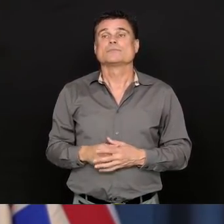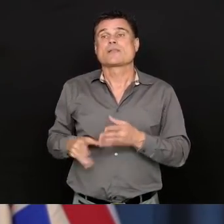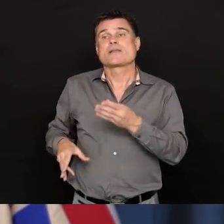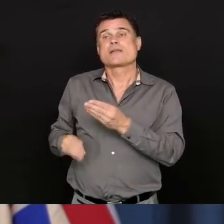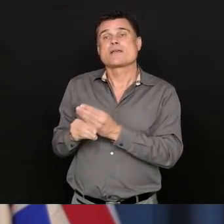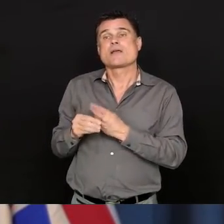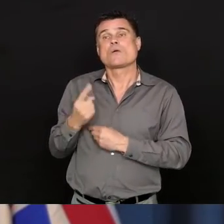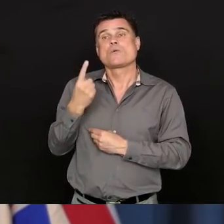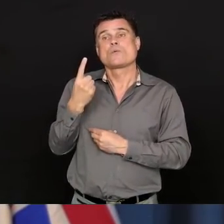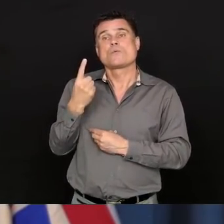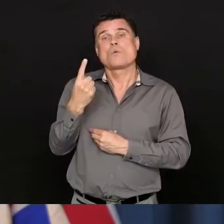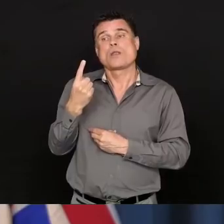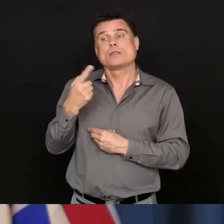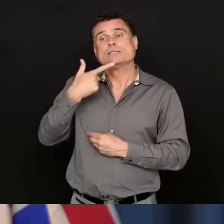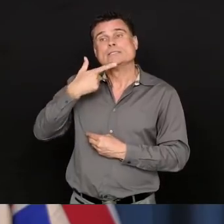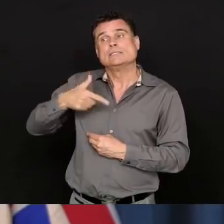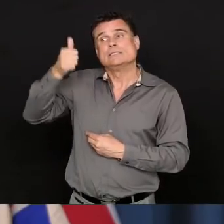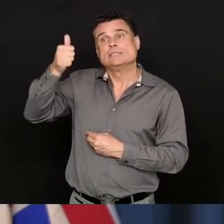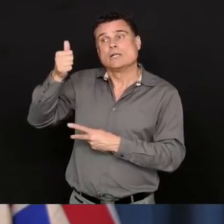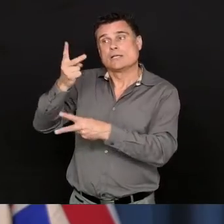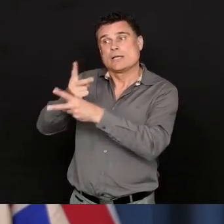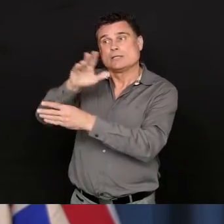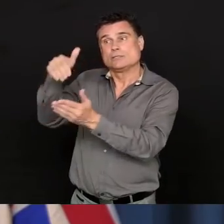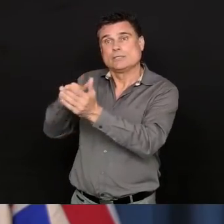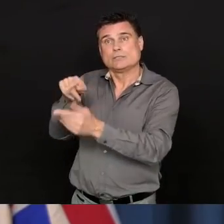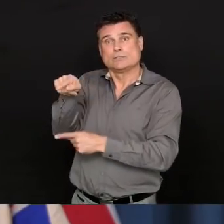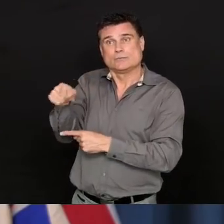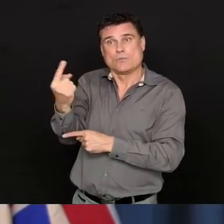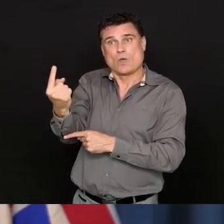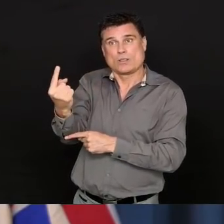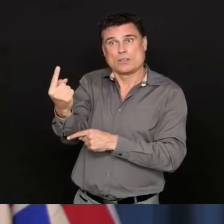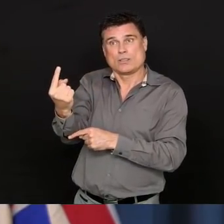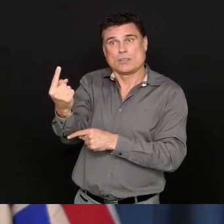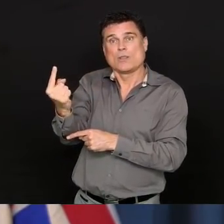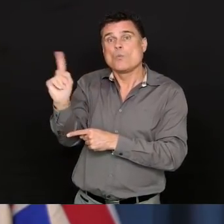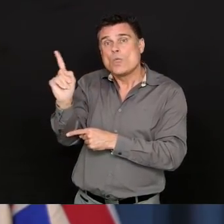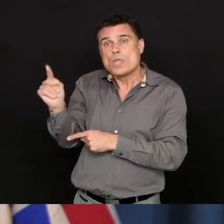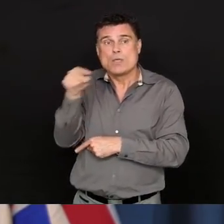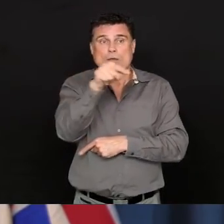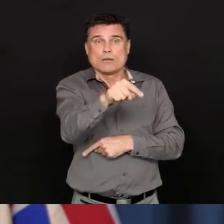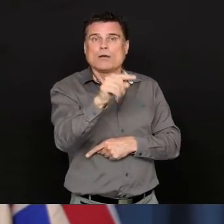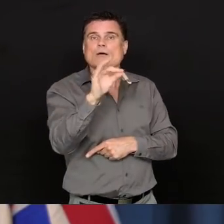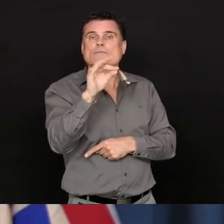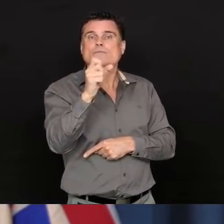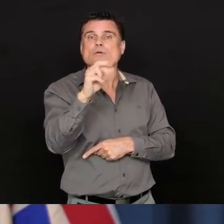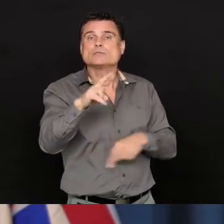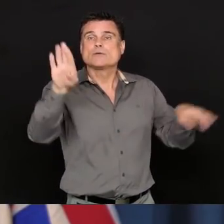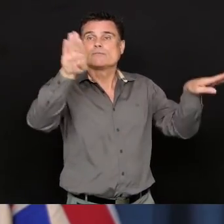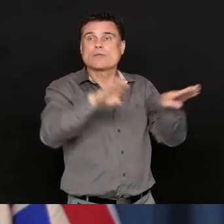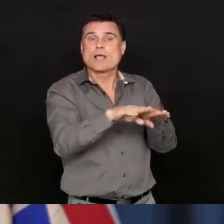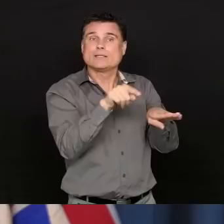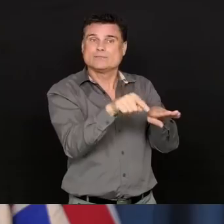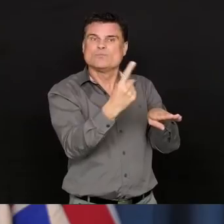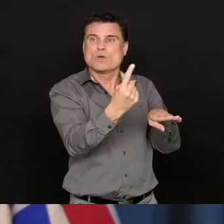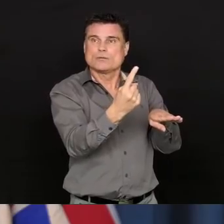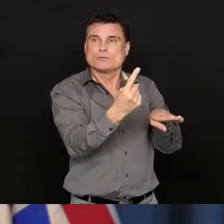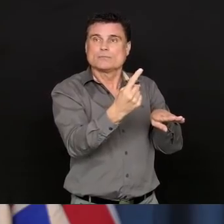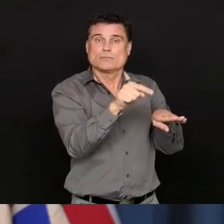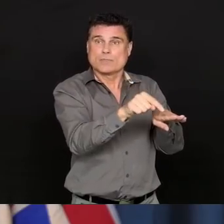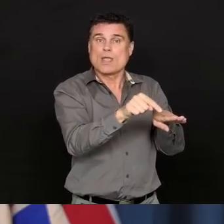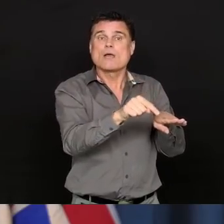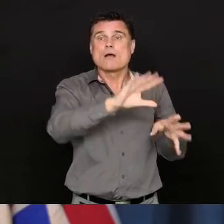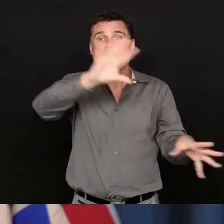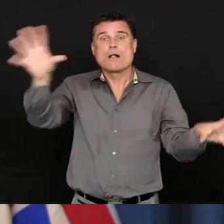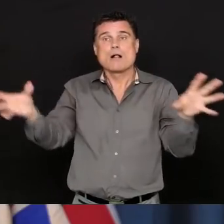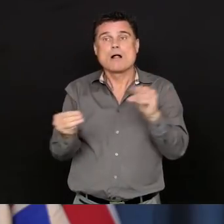facility outbreak in the Fraser Health Region, which leaves us with 23 outbreaks now in long-term